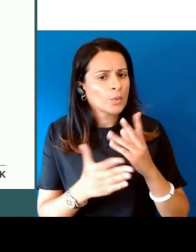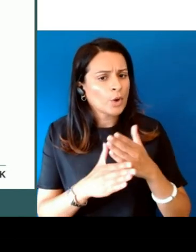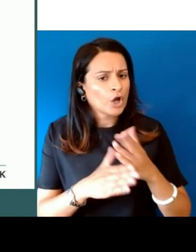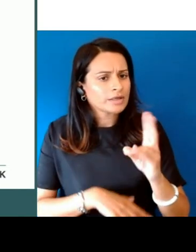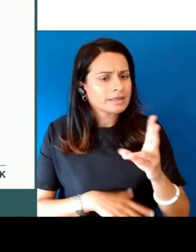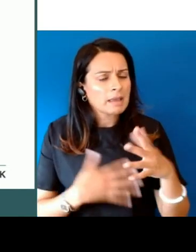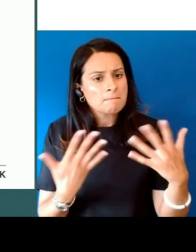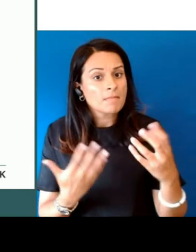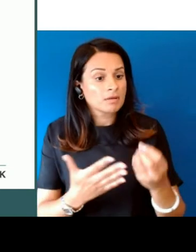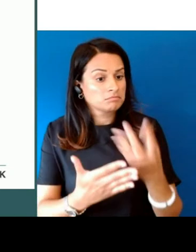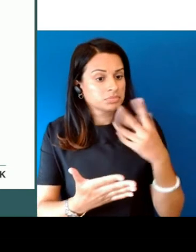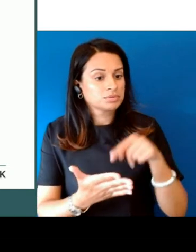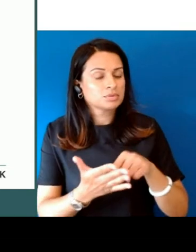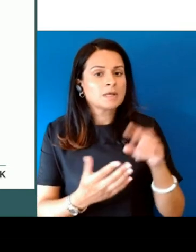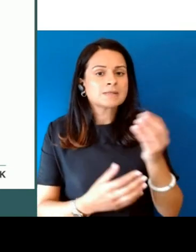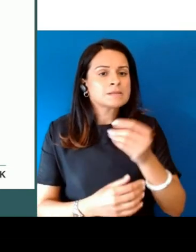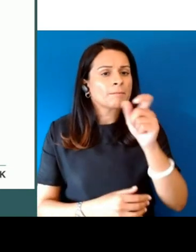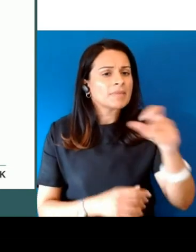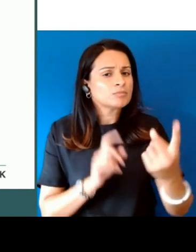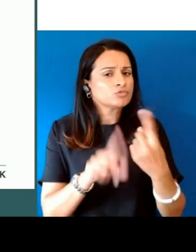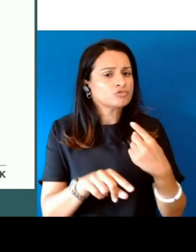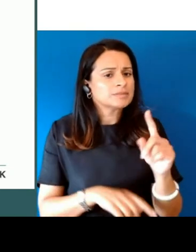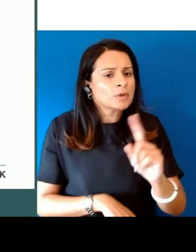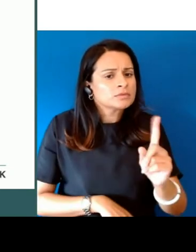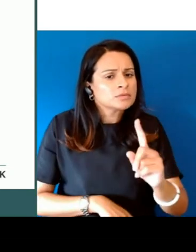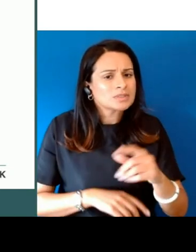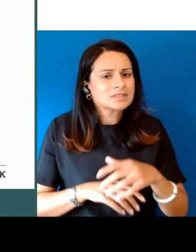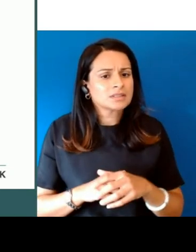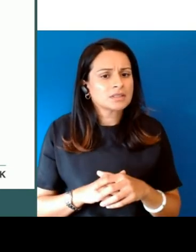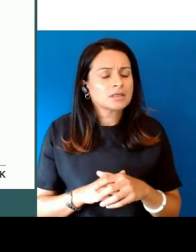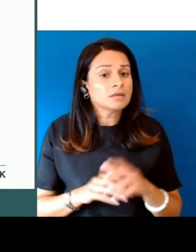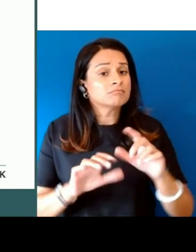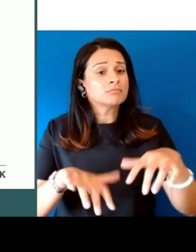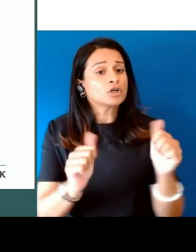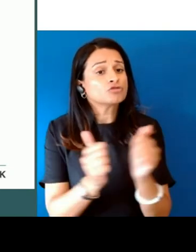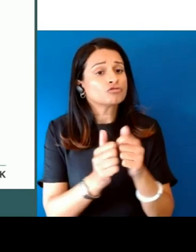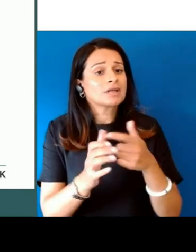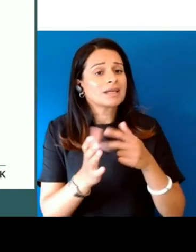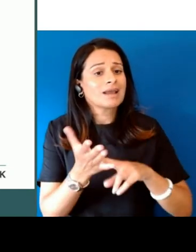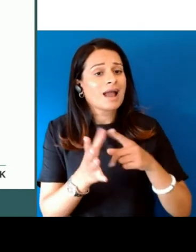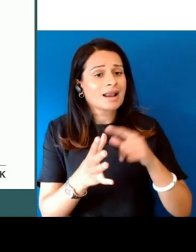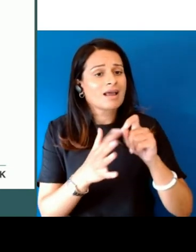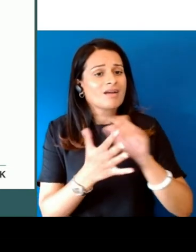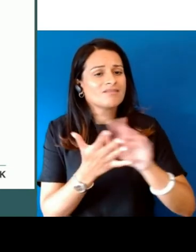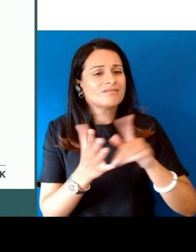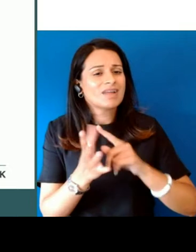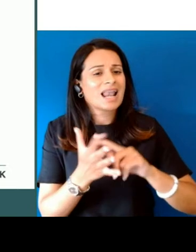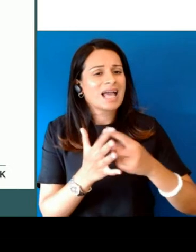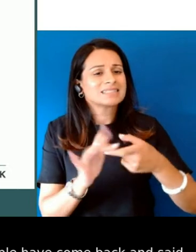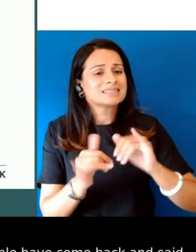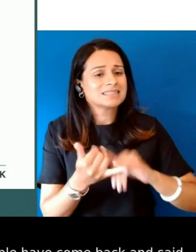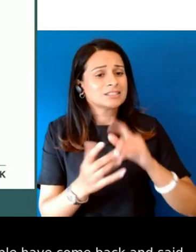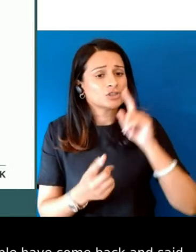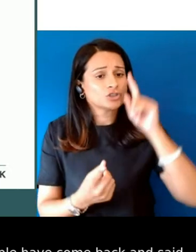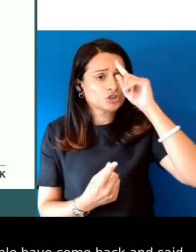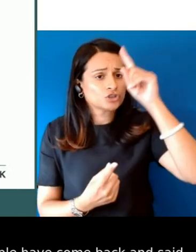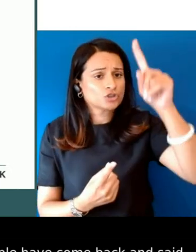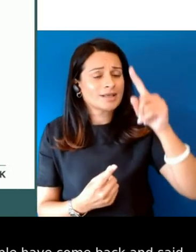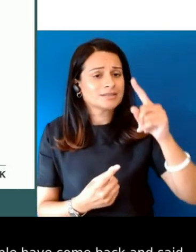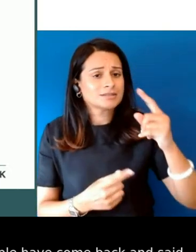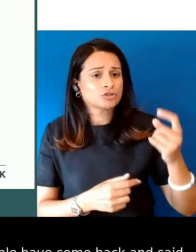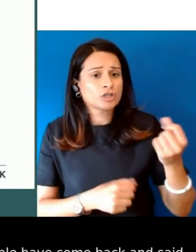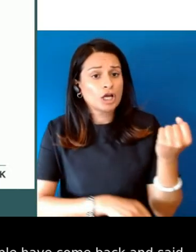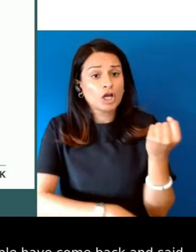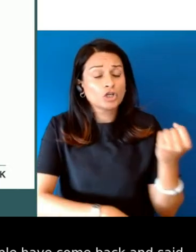a couple of people have come back and said yeah they agree it's unreflectless and they're suggesting adrenaline yep and